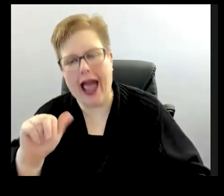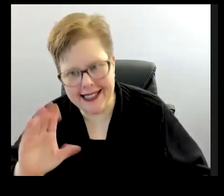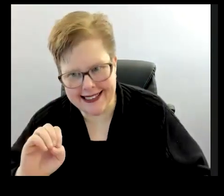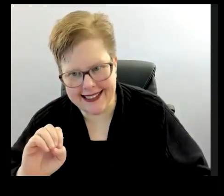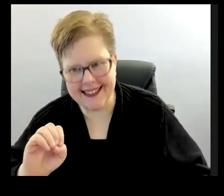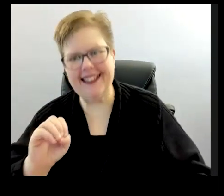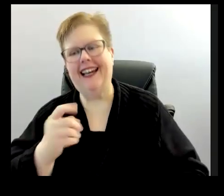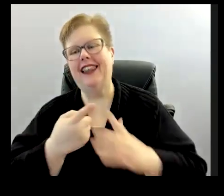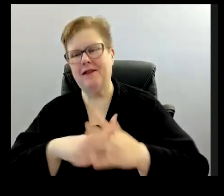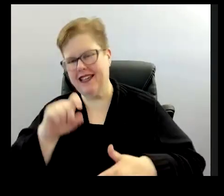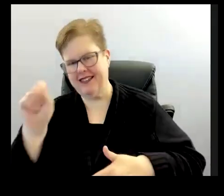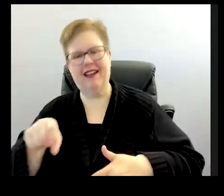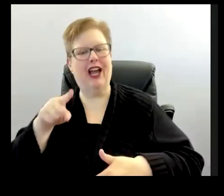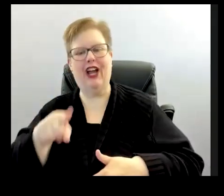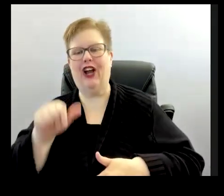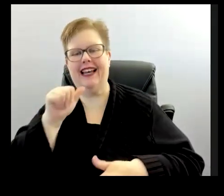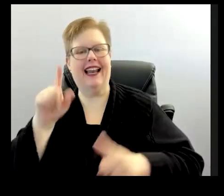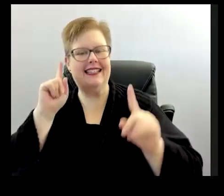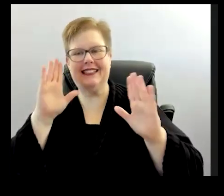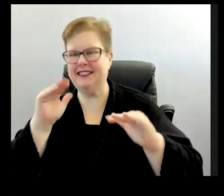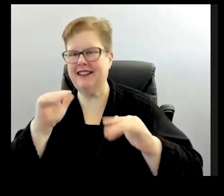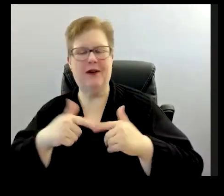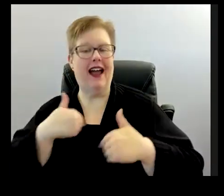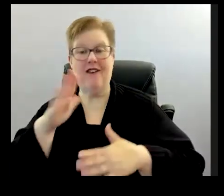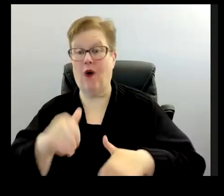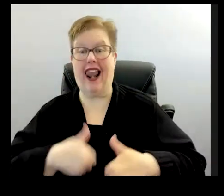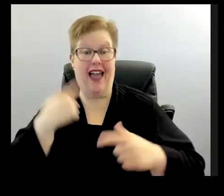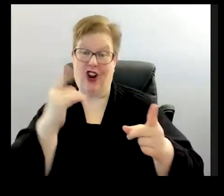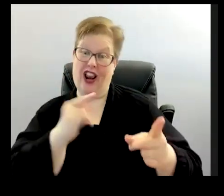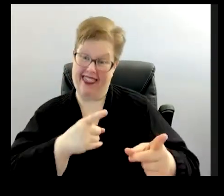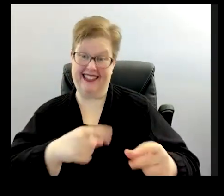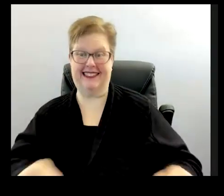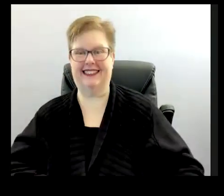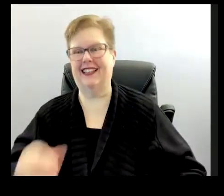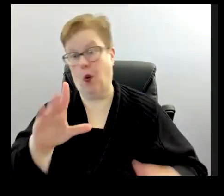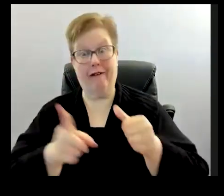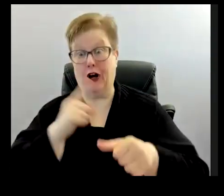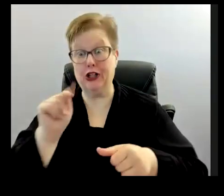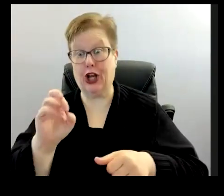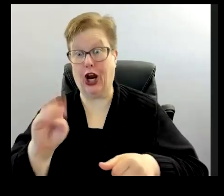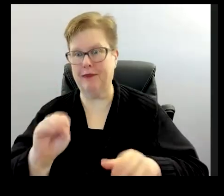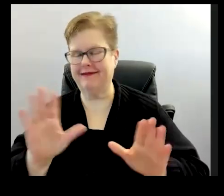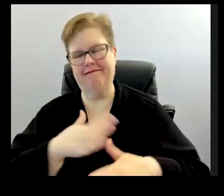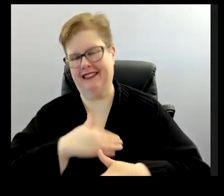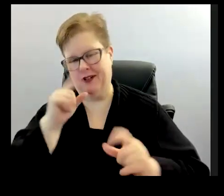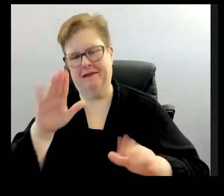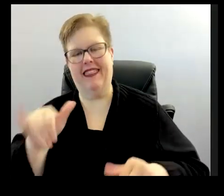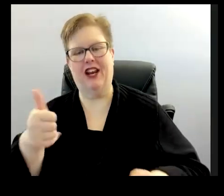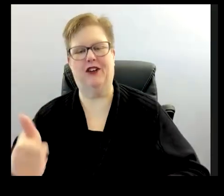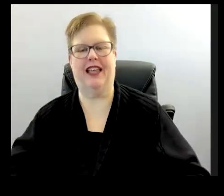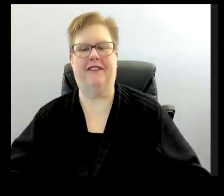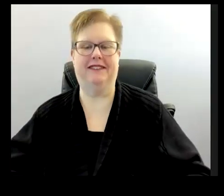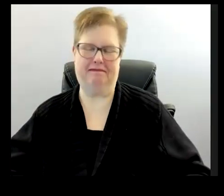of the semester. You are not expected to have your life look like this your first term. So please don't expect that of